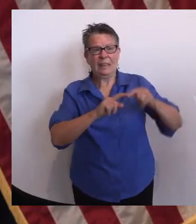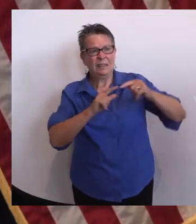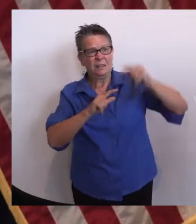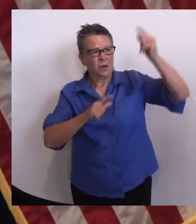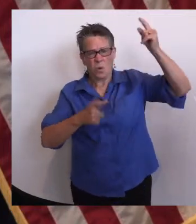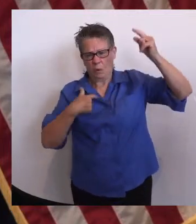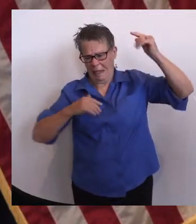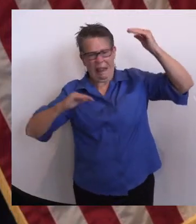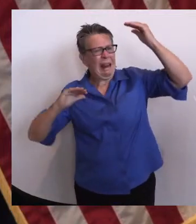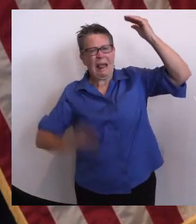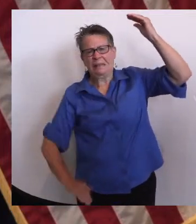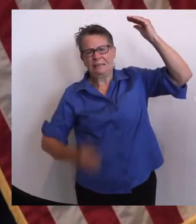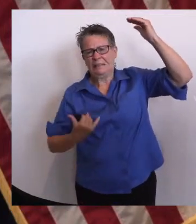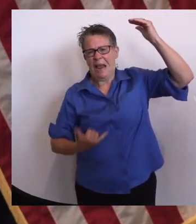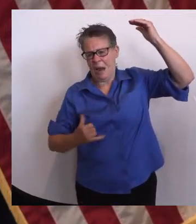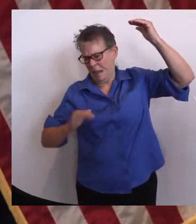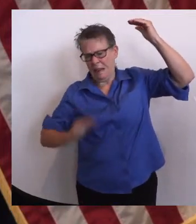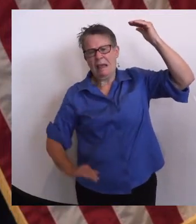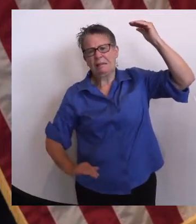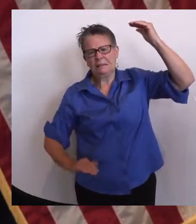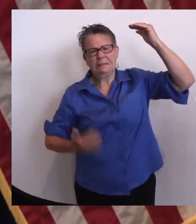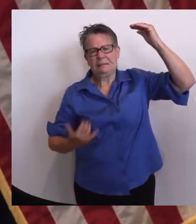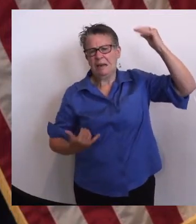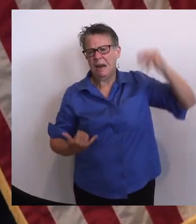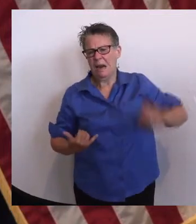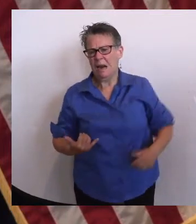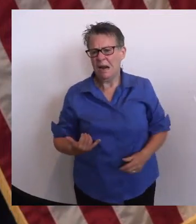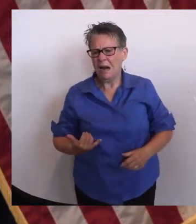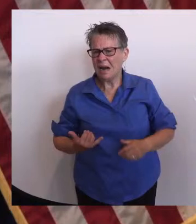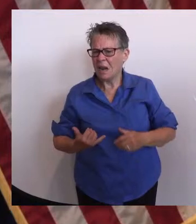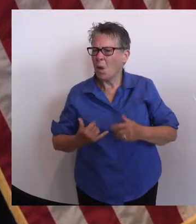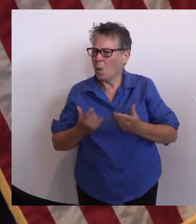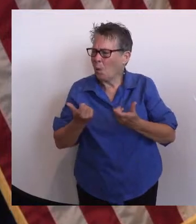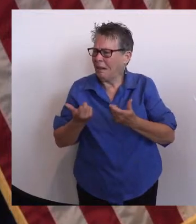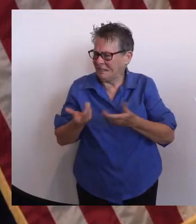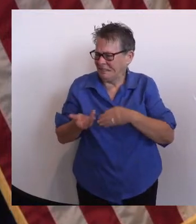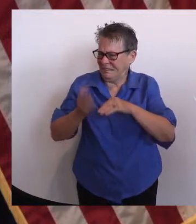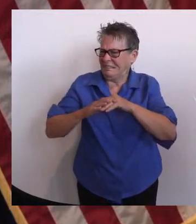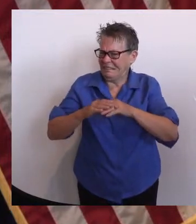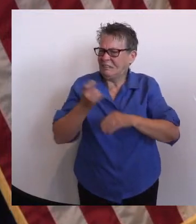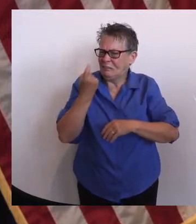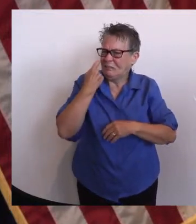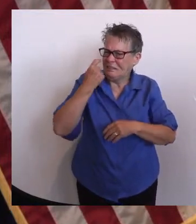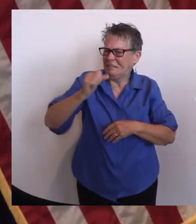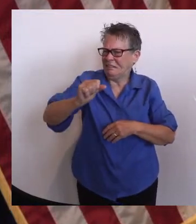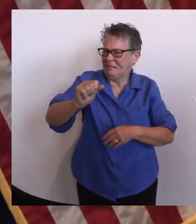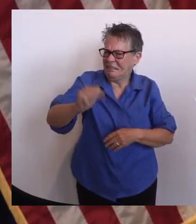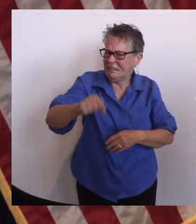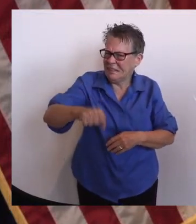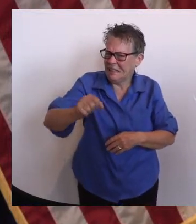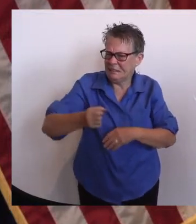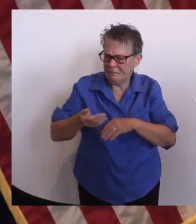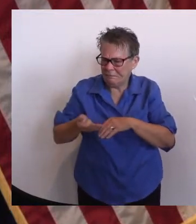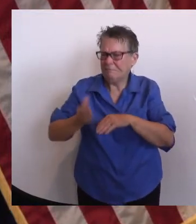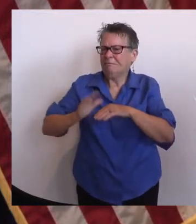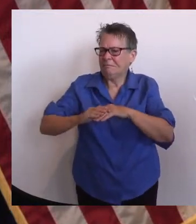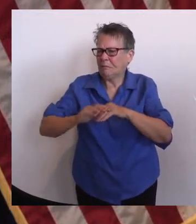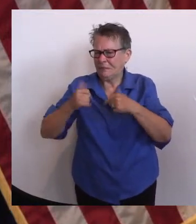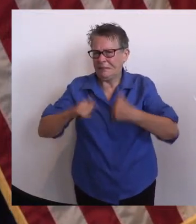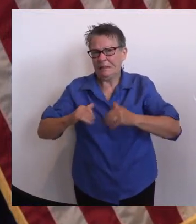2 weeks, but it's certainly nowhere near what the other surges, the use of ventilators and the other